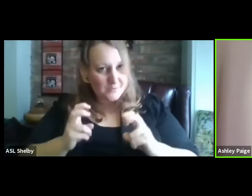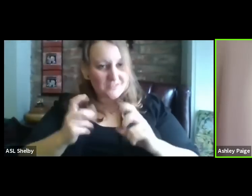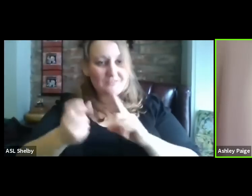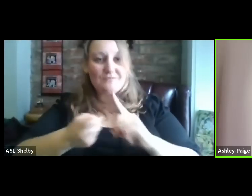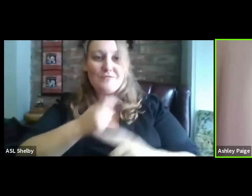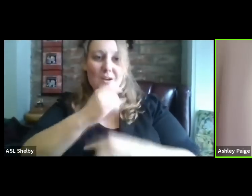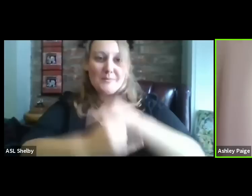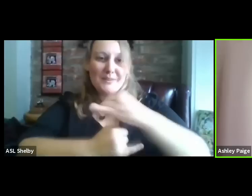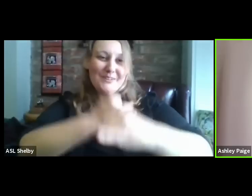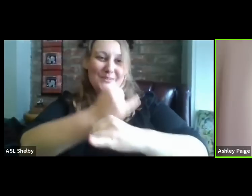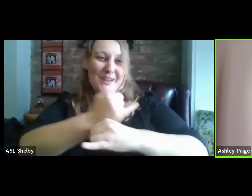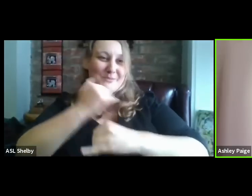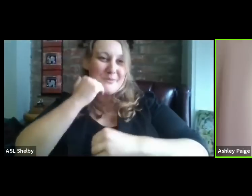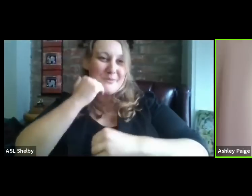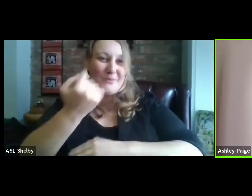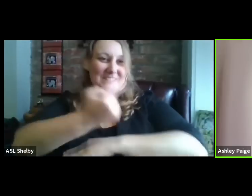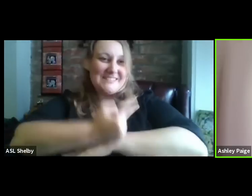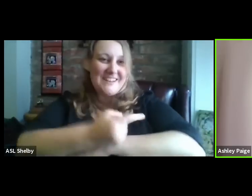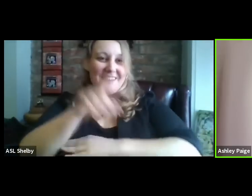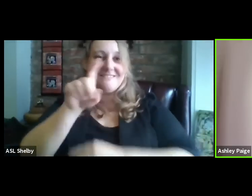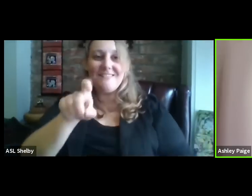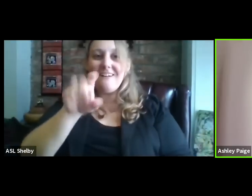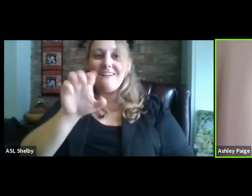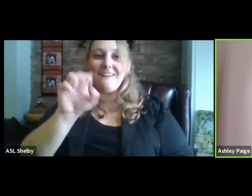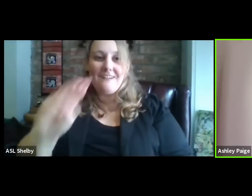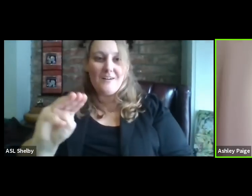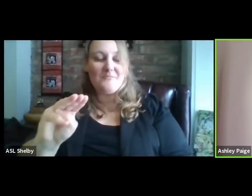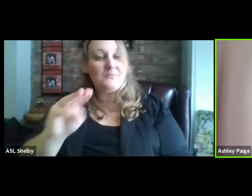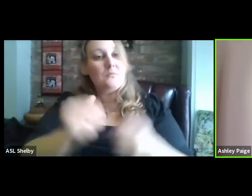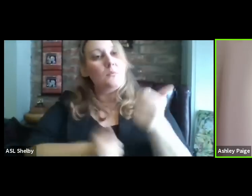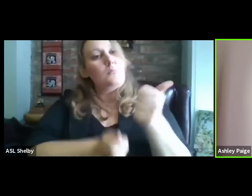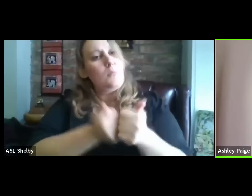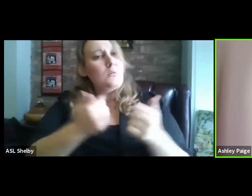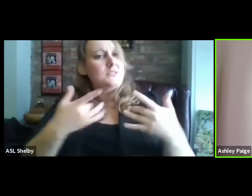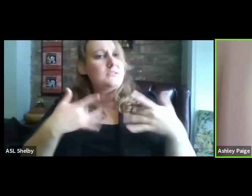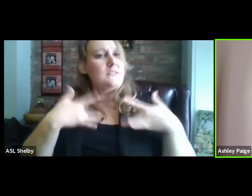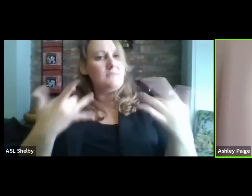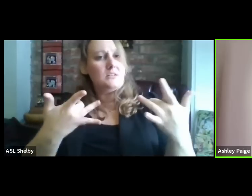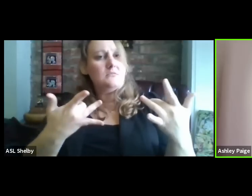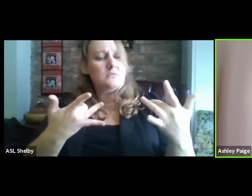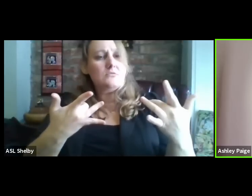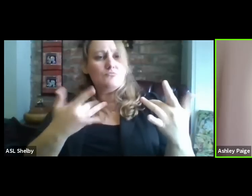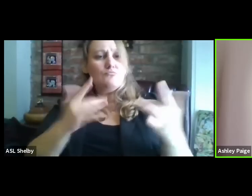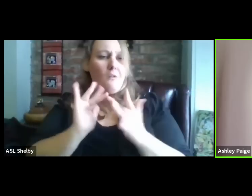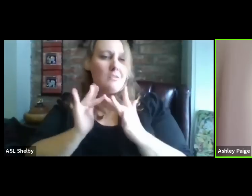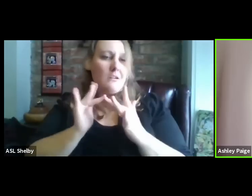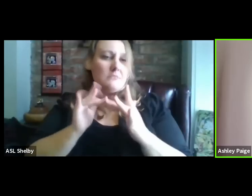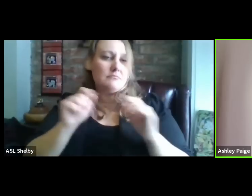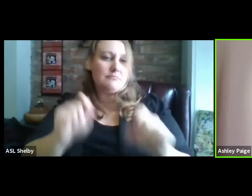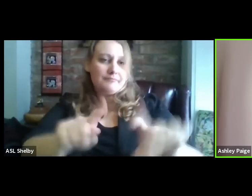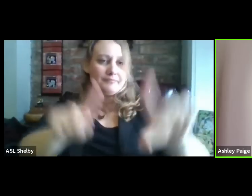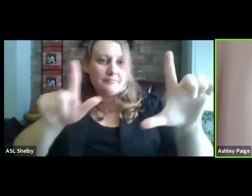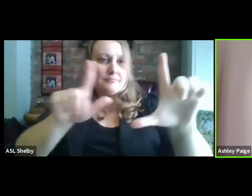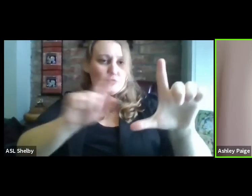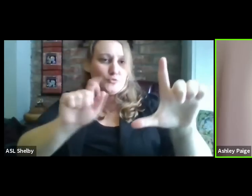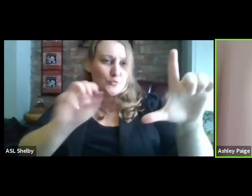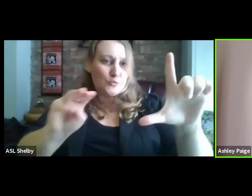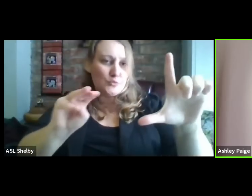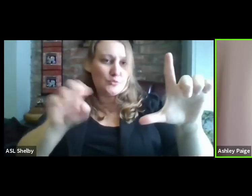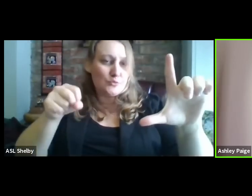internationalhorseday.com. While most of the events planned are virtual, we honor the diversity of tactics being used,